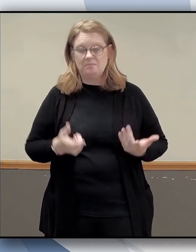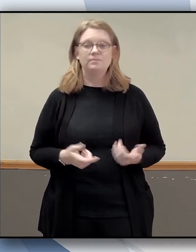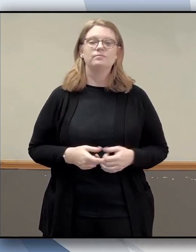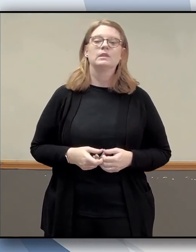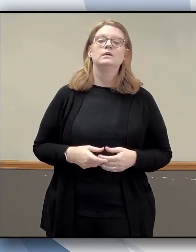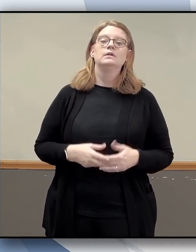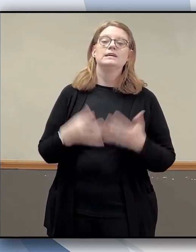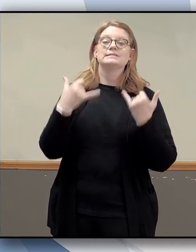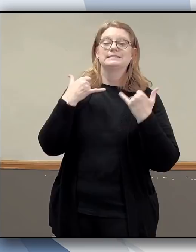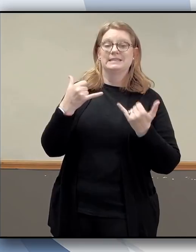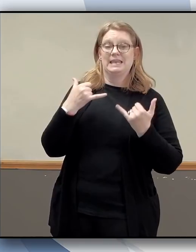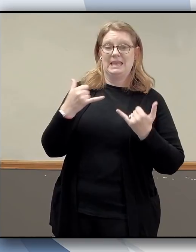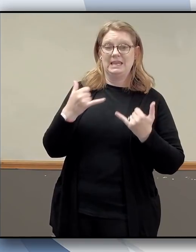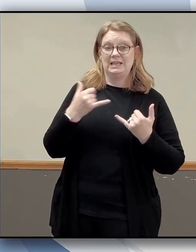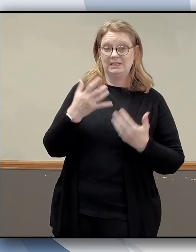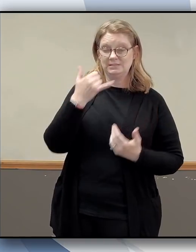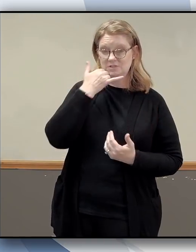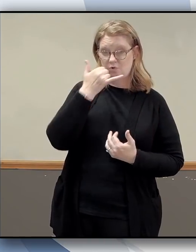today's call,